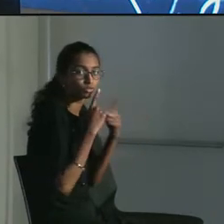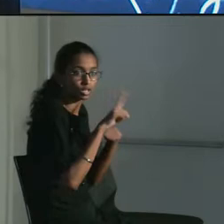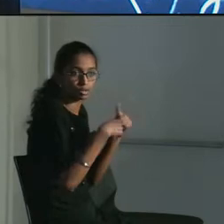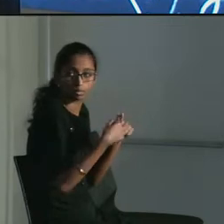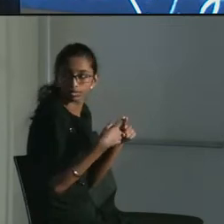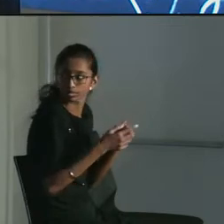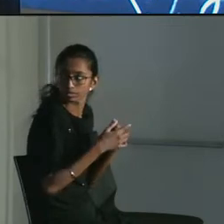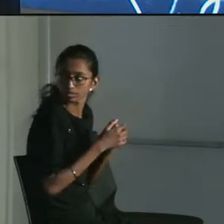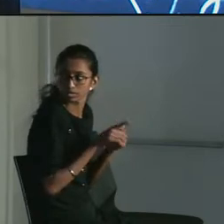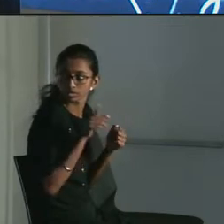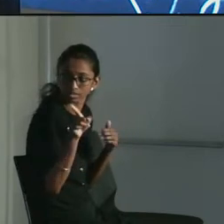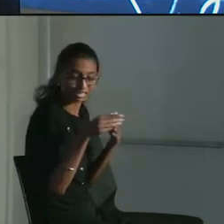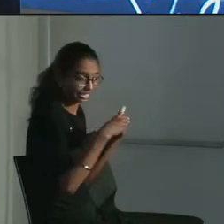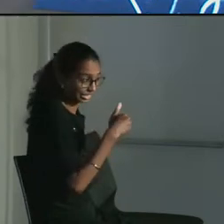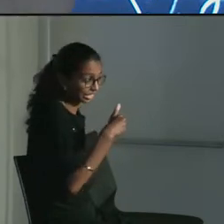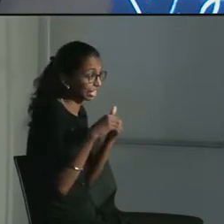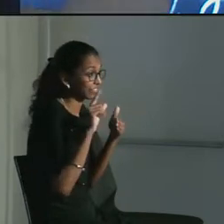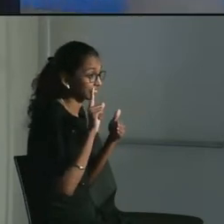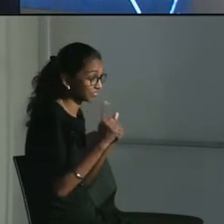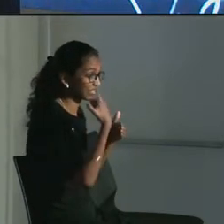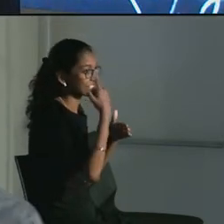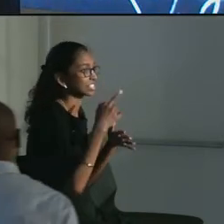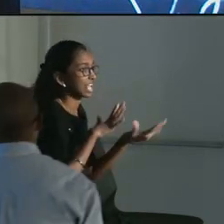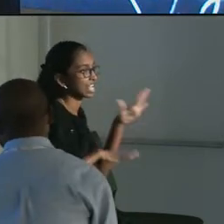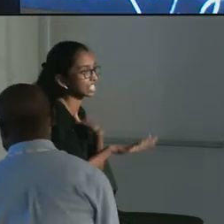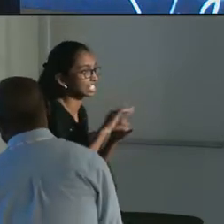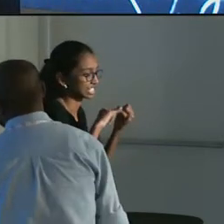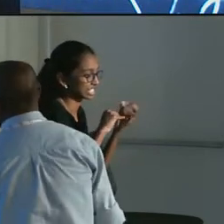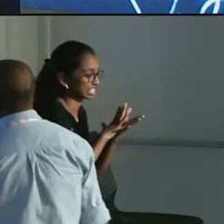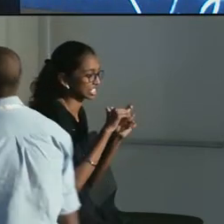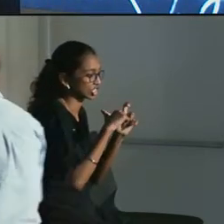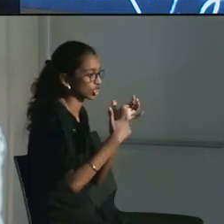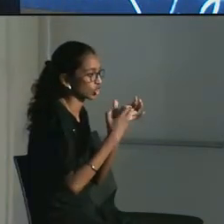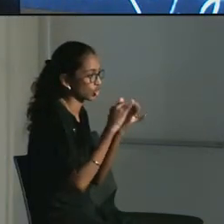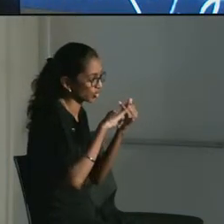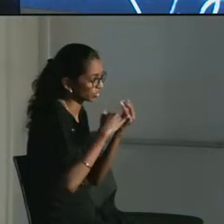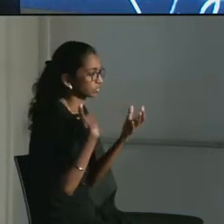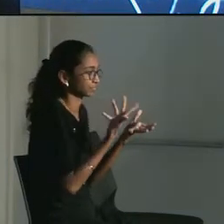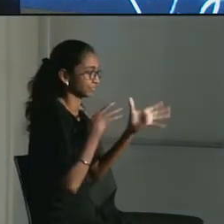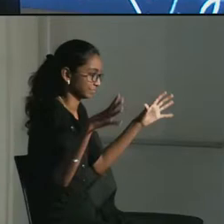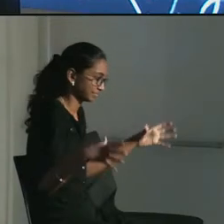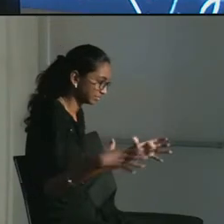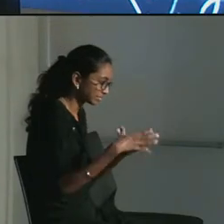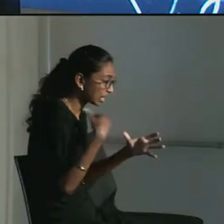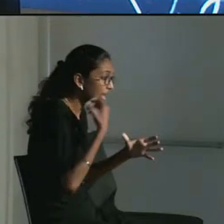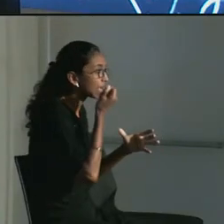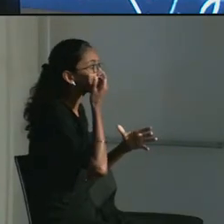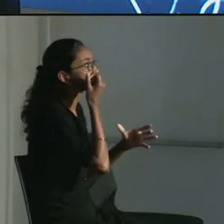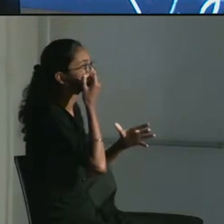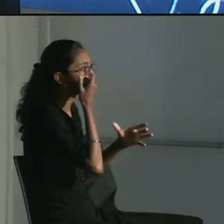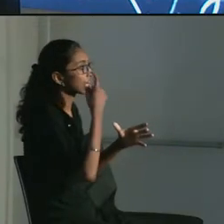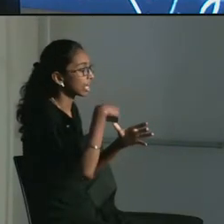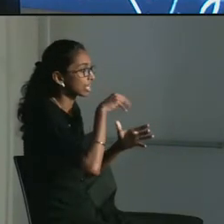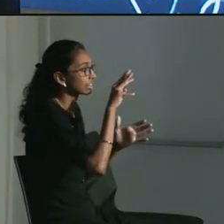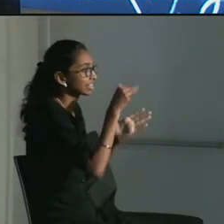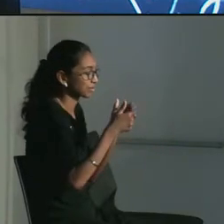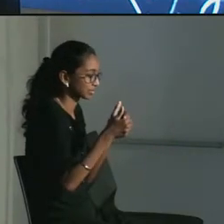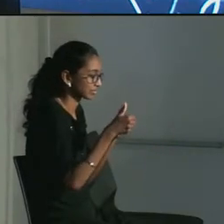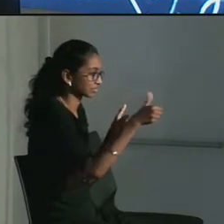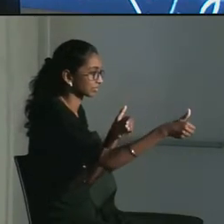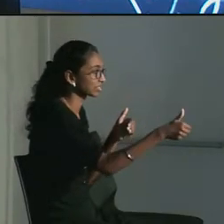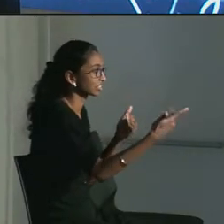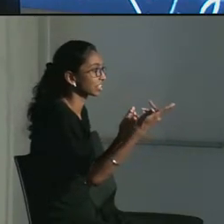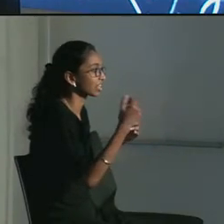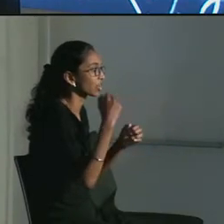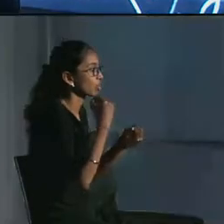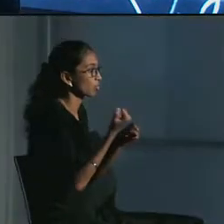this led to our first 9 action shiros. And we gathered and we recognized over the next 3 months of workshops, we recognized that